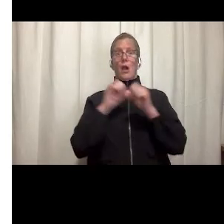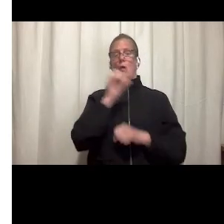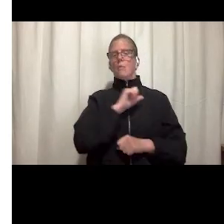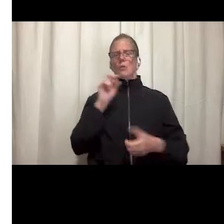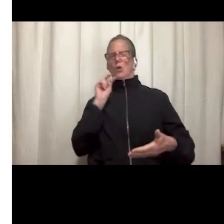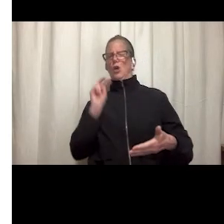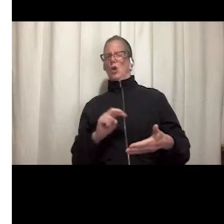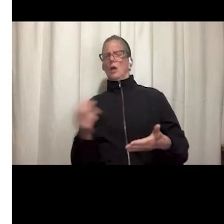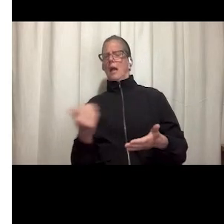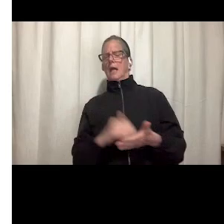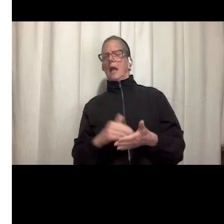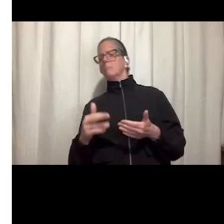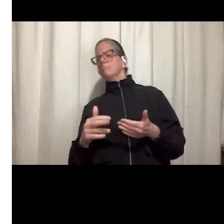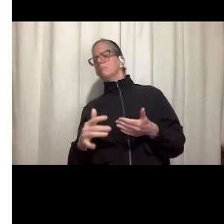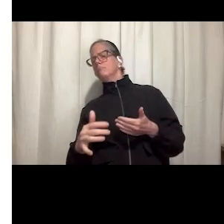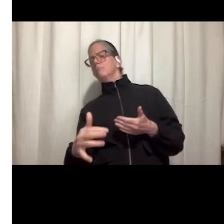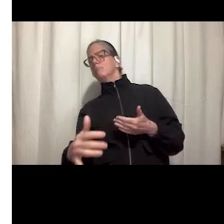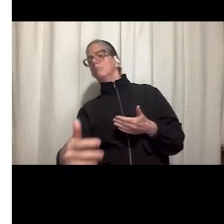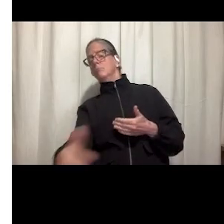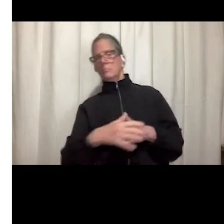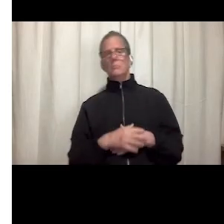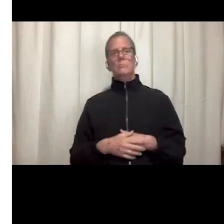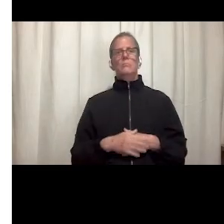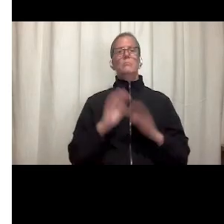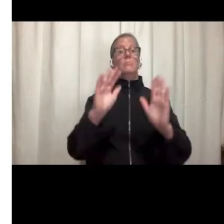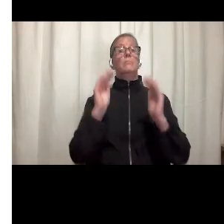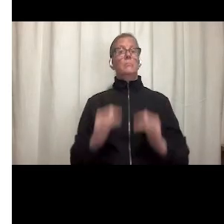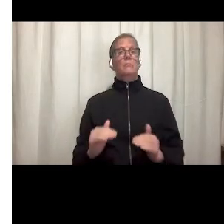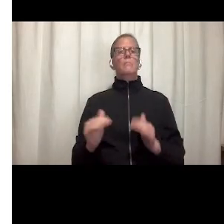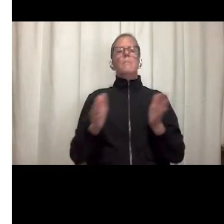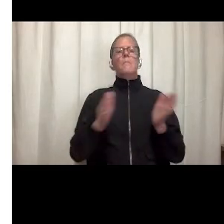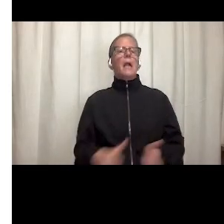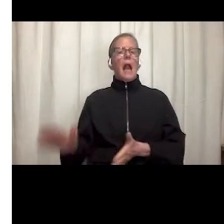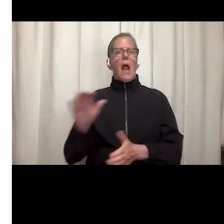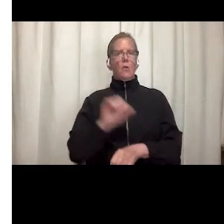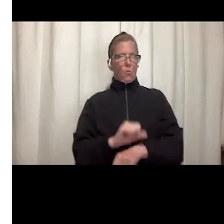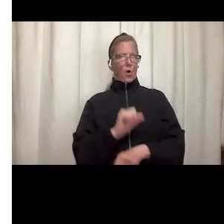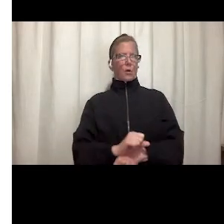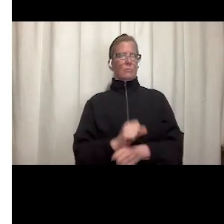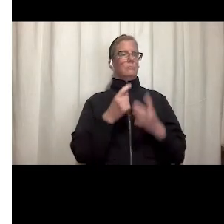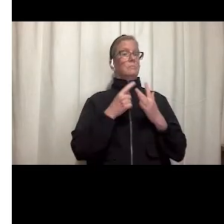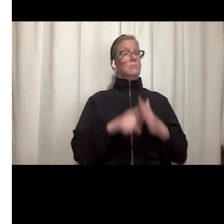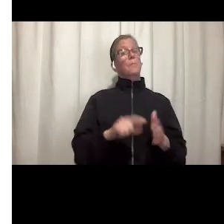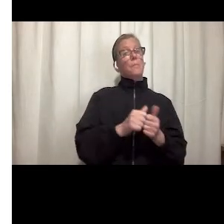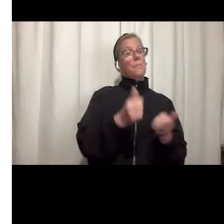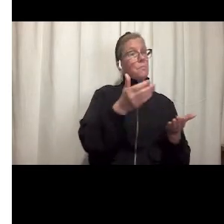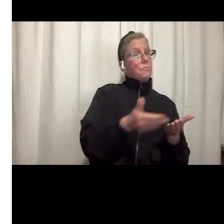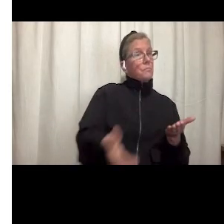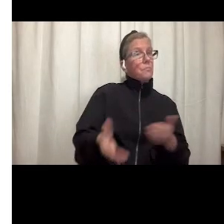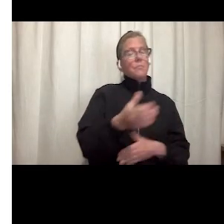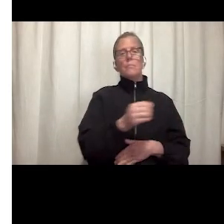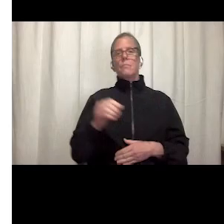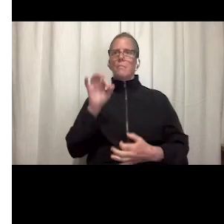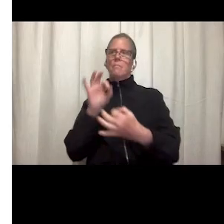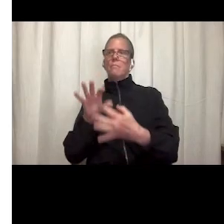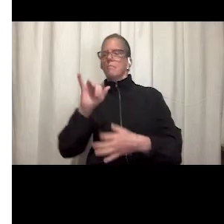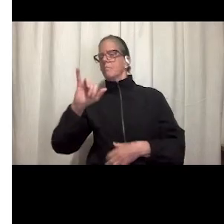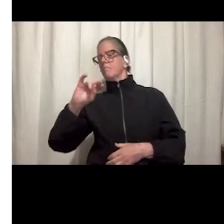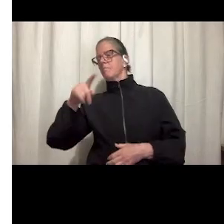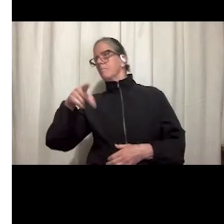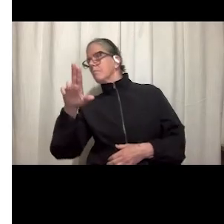evolves. Then comes your planned work, starting with the resources and inputs, things like